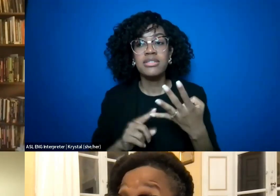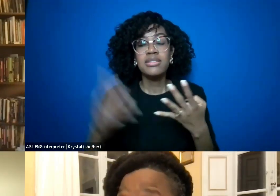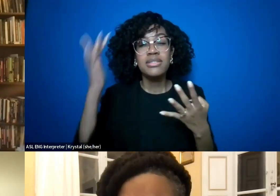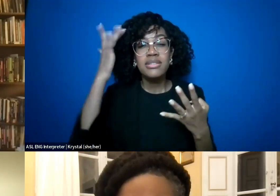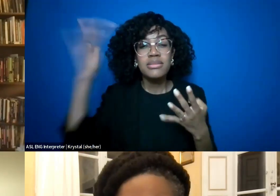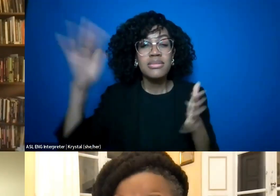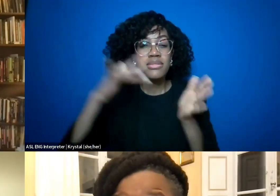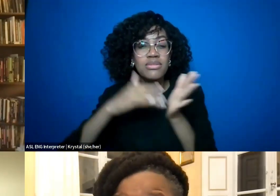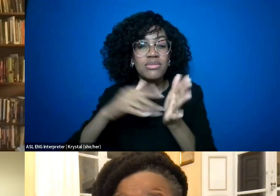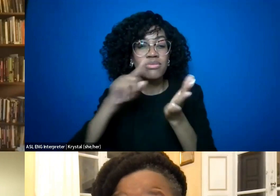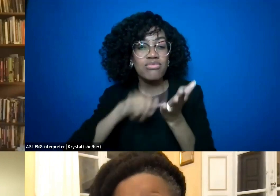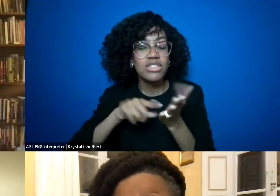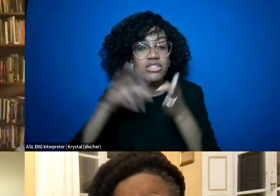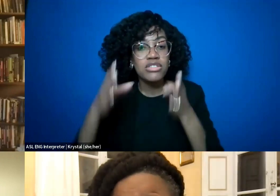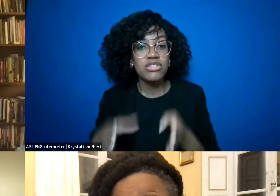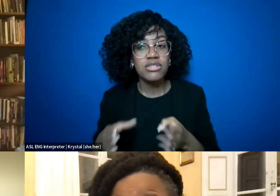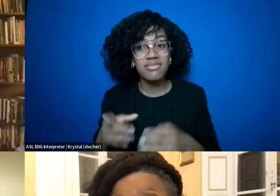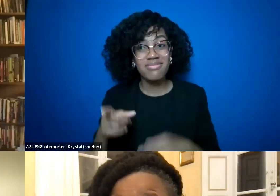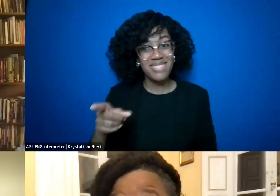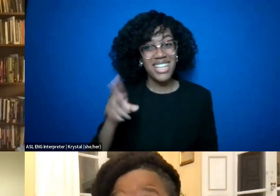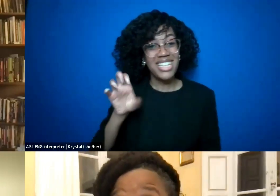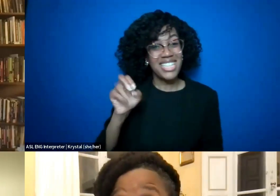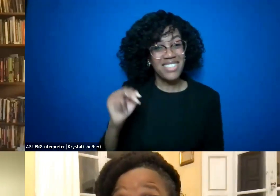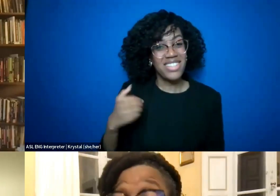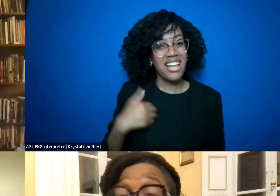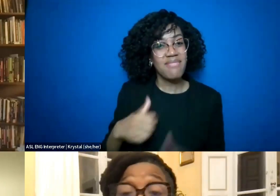they even have their military.